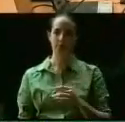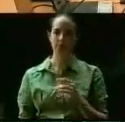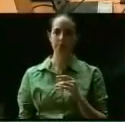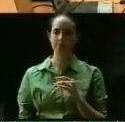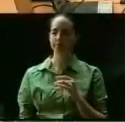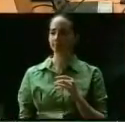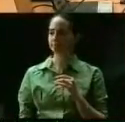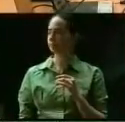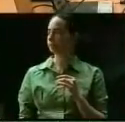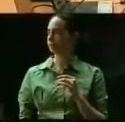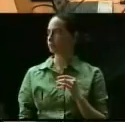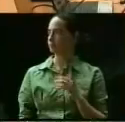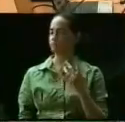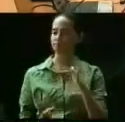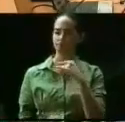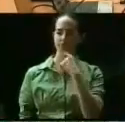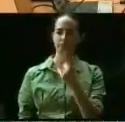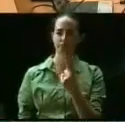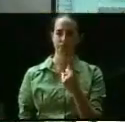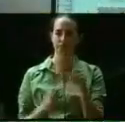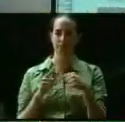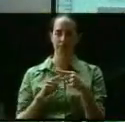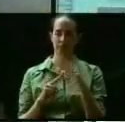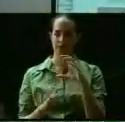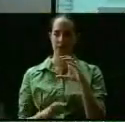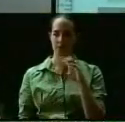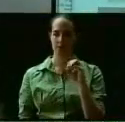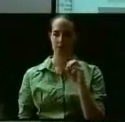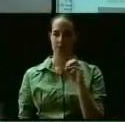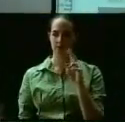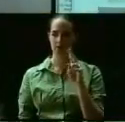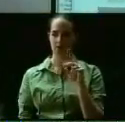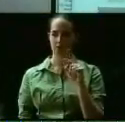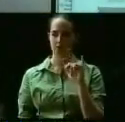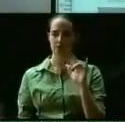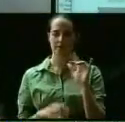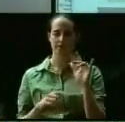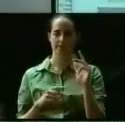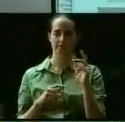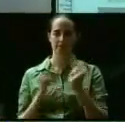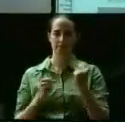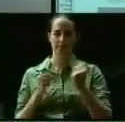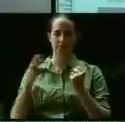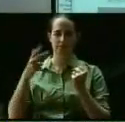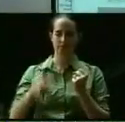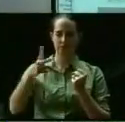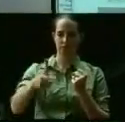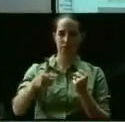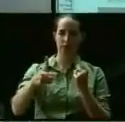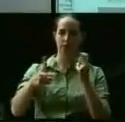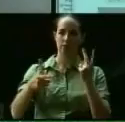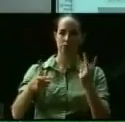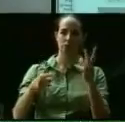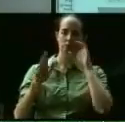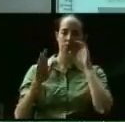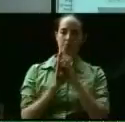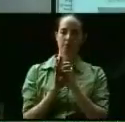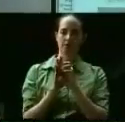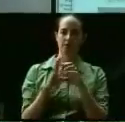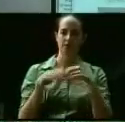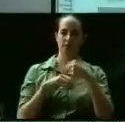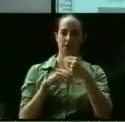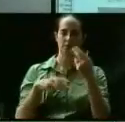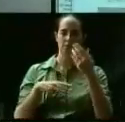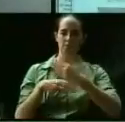is I've told you all about county vehicles parked across from my business. Those bottom two pictures were taken out of the window of